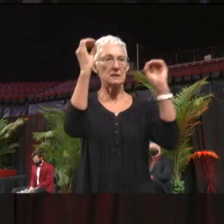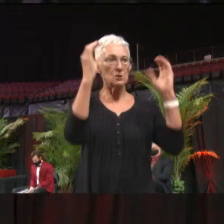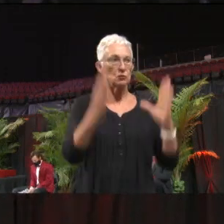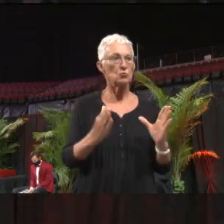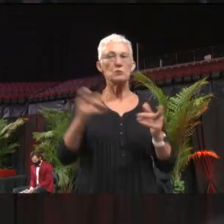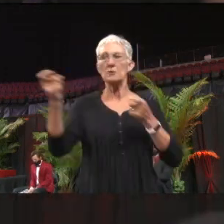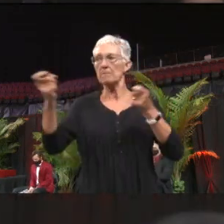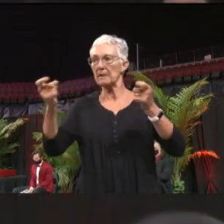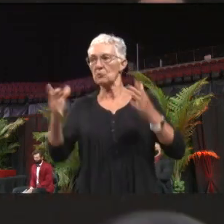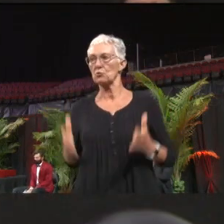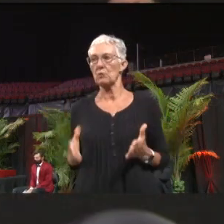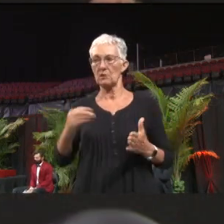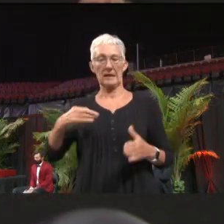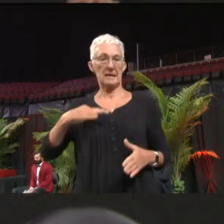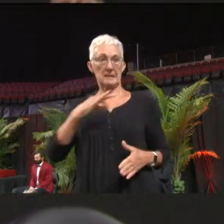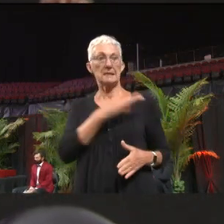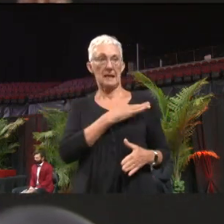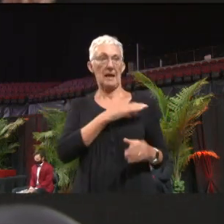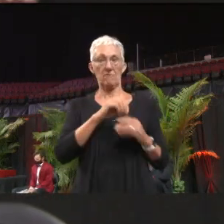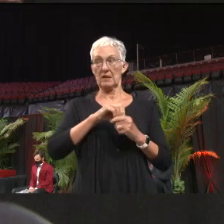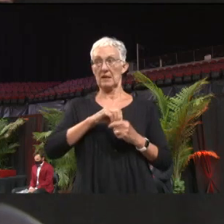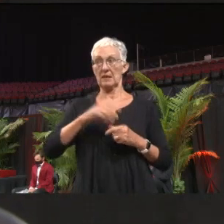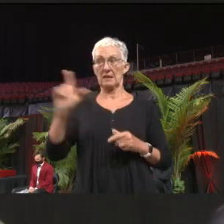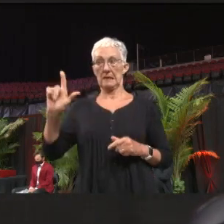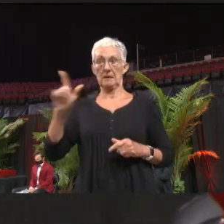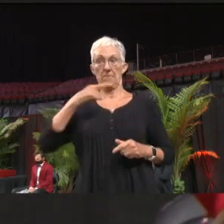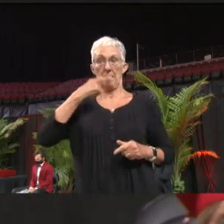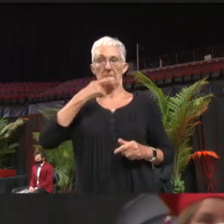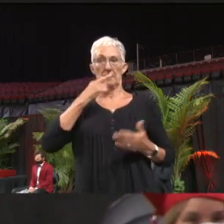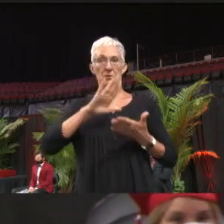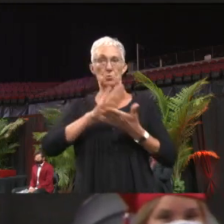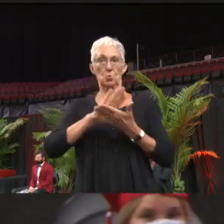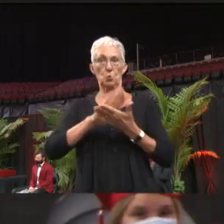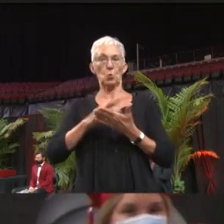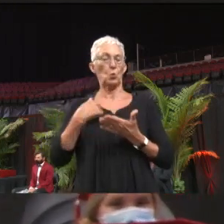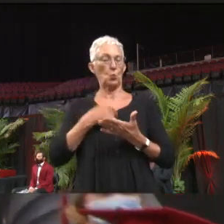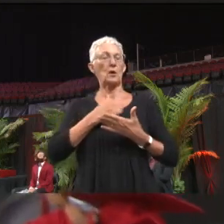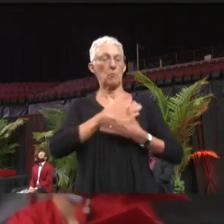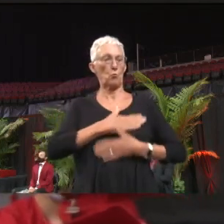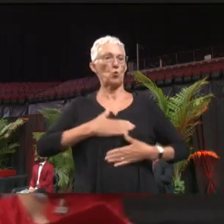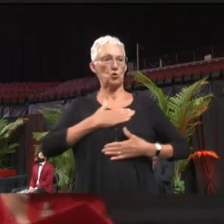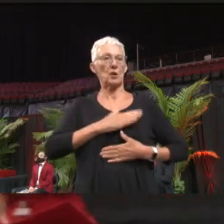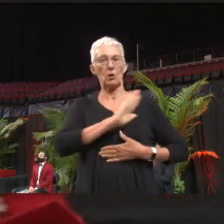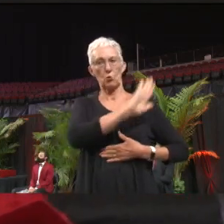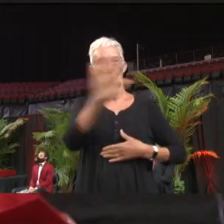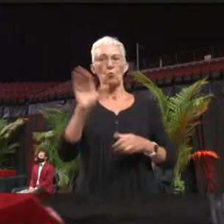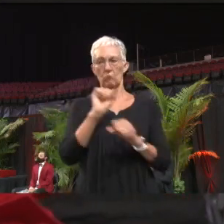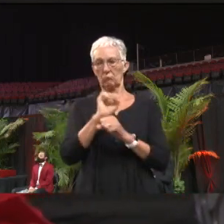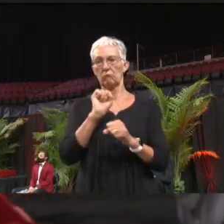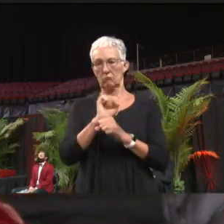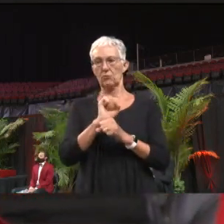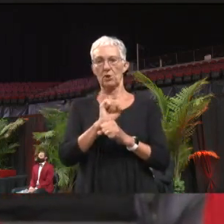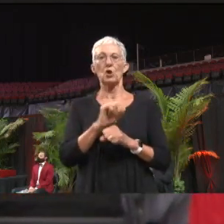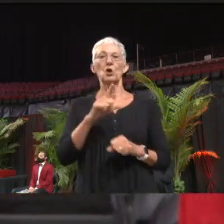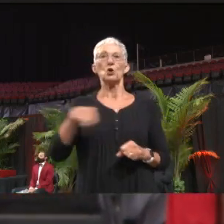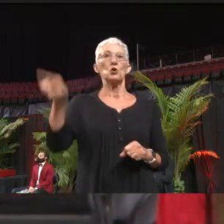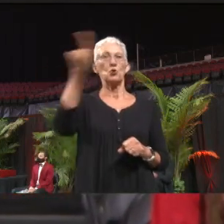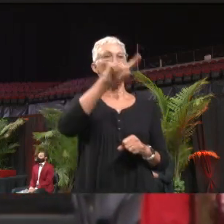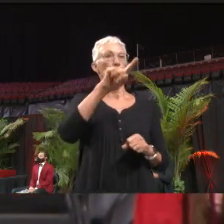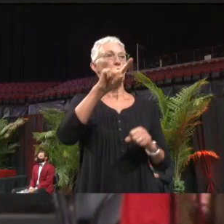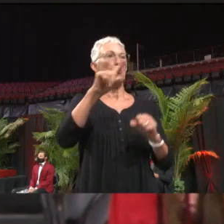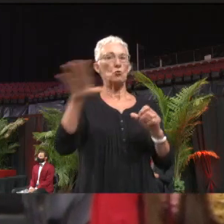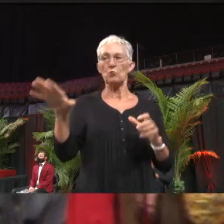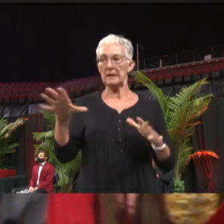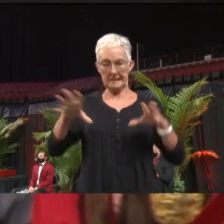Public Schools that you have our deepest appreciation and gratitude. You have taken our children into your